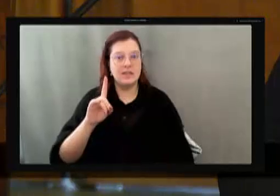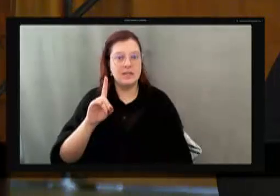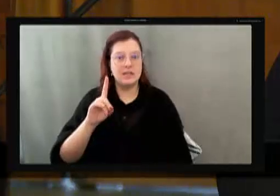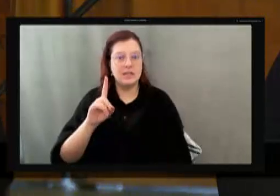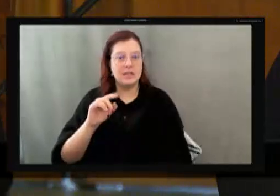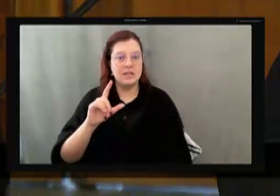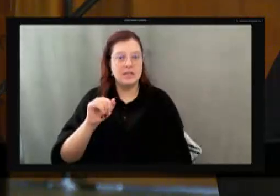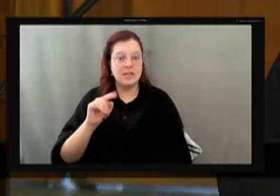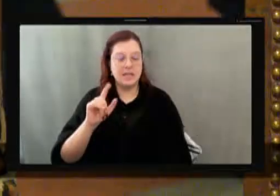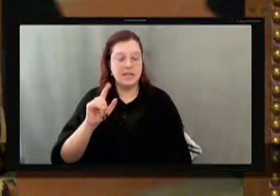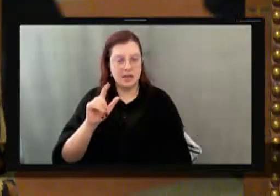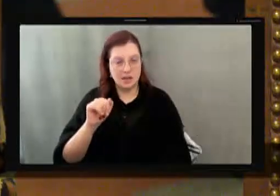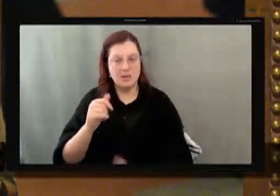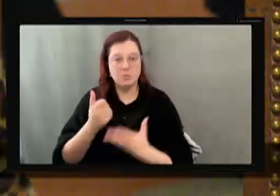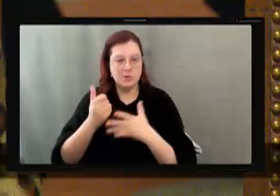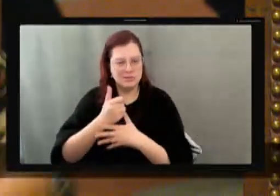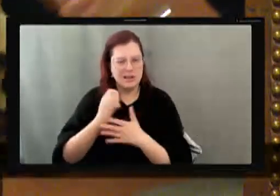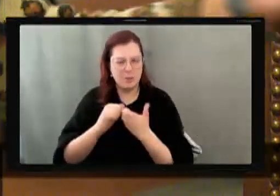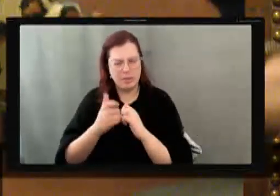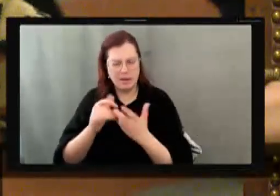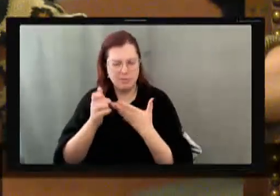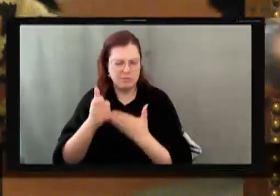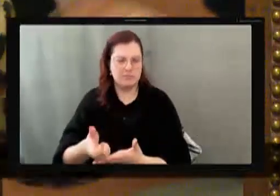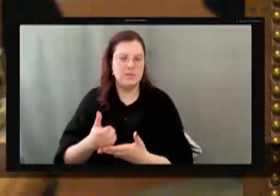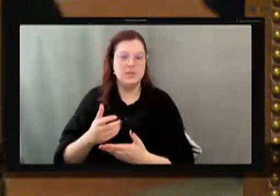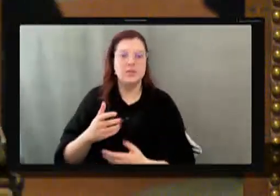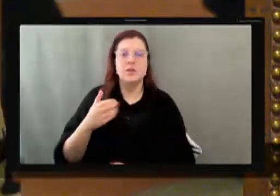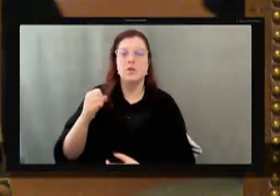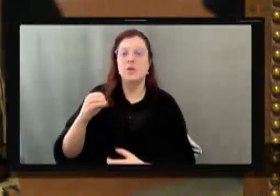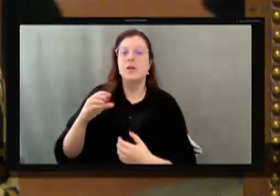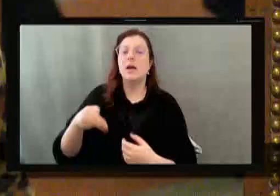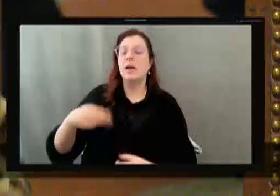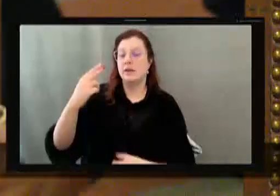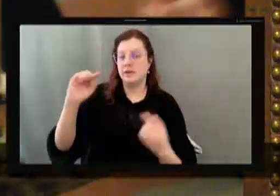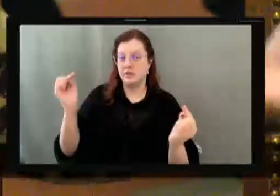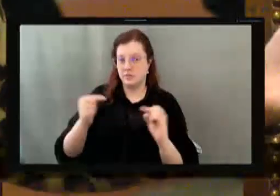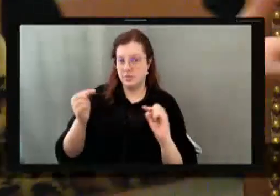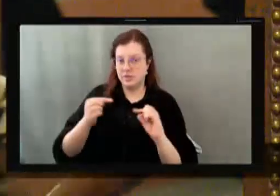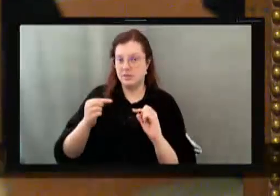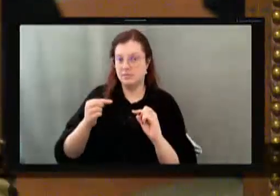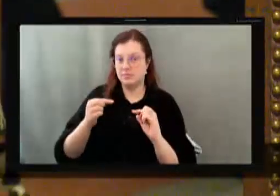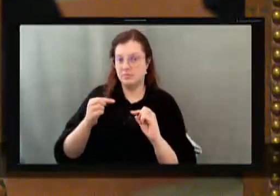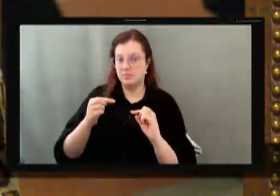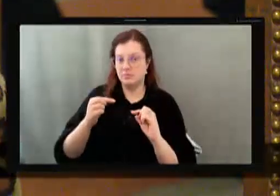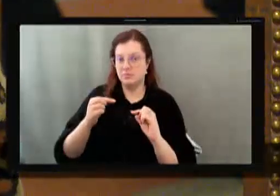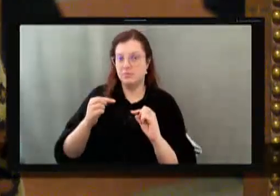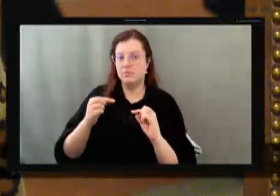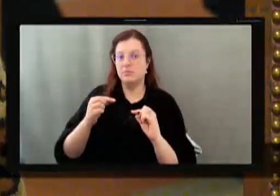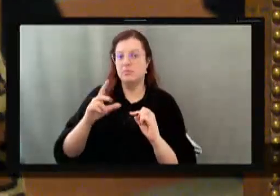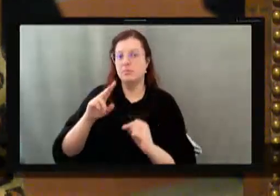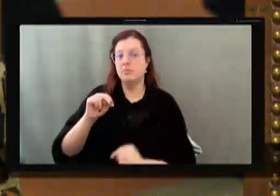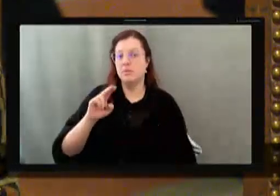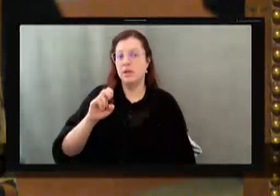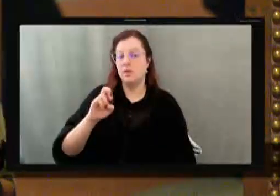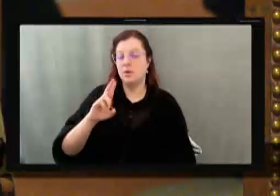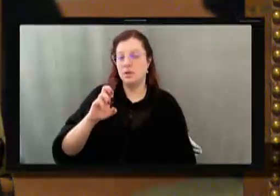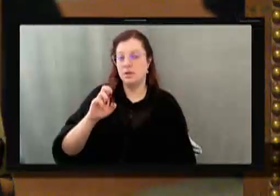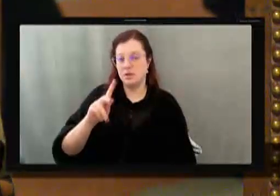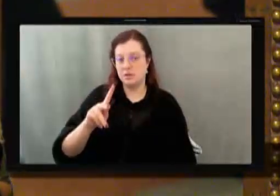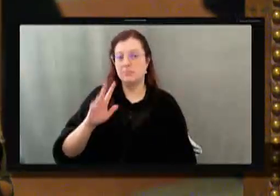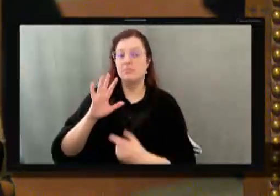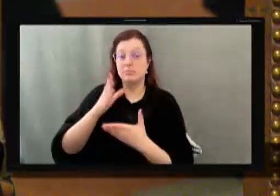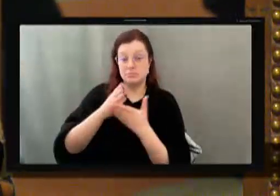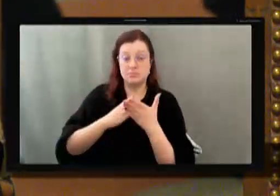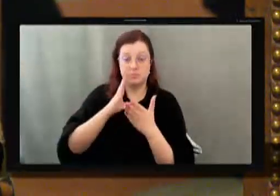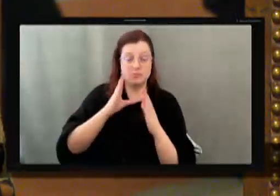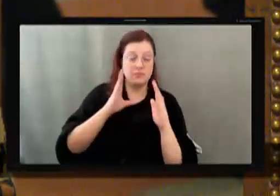help? So the high injury network, which we identified looking at some of the data that you're describing, part of that is going to be the focus